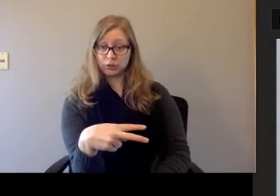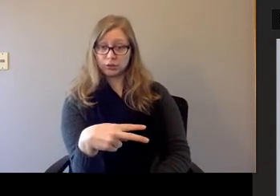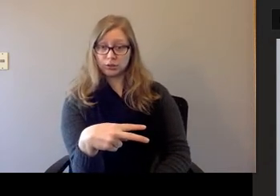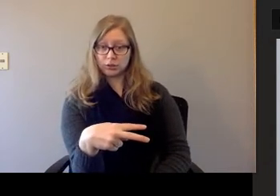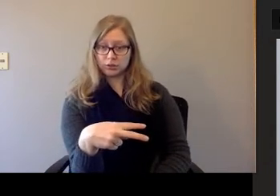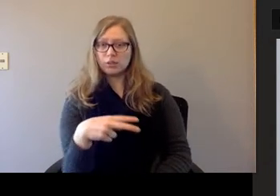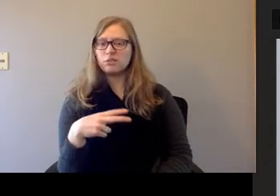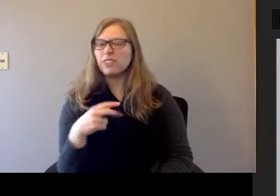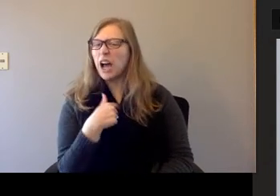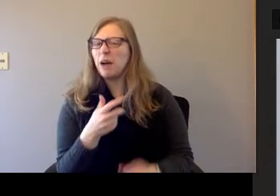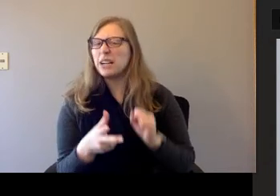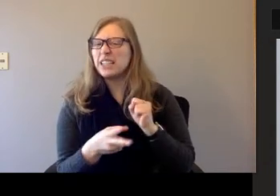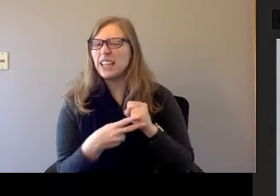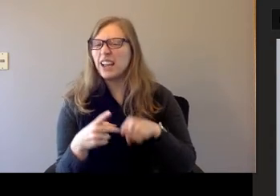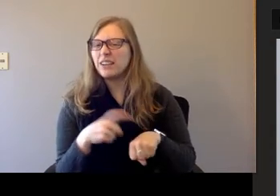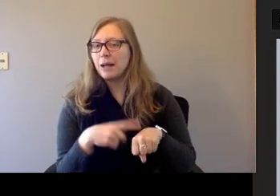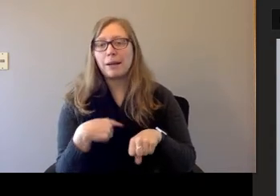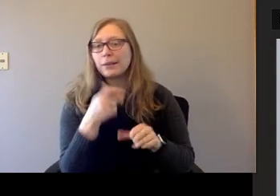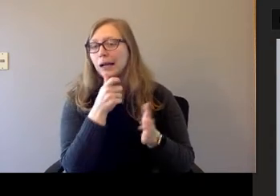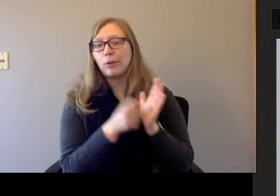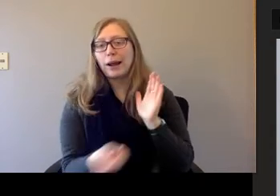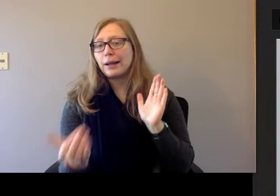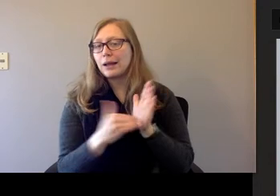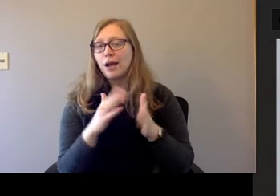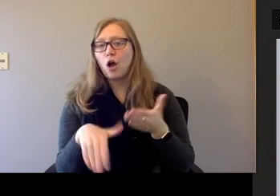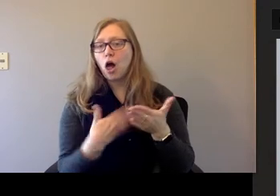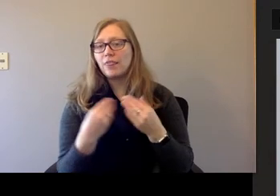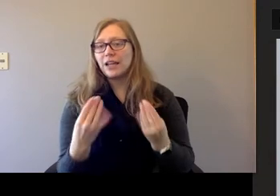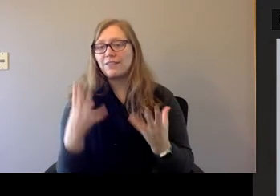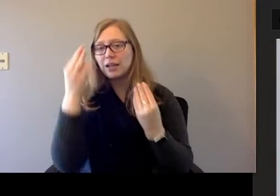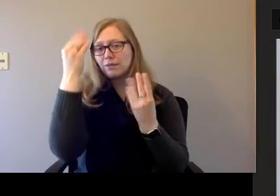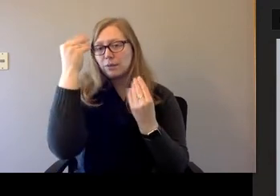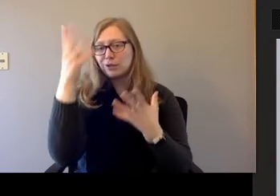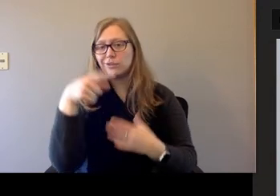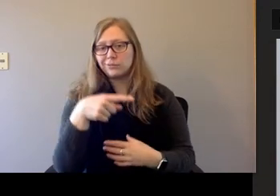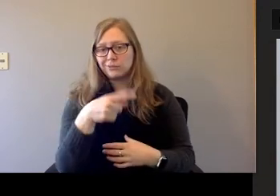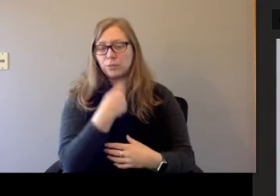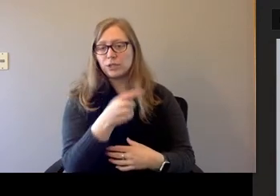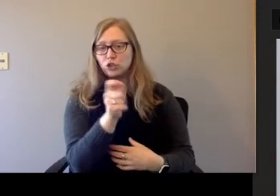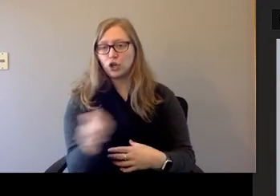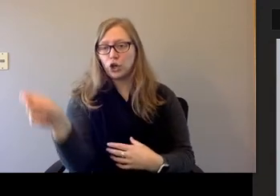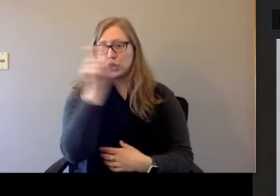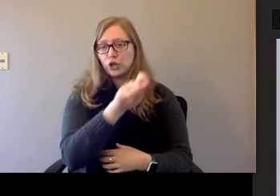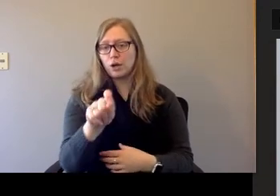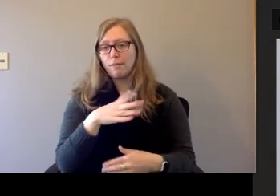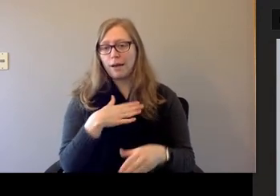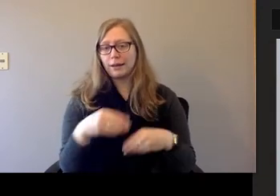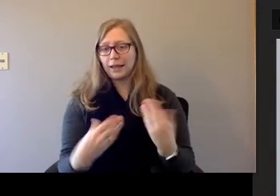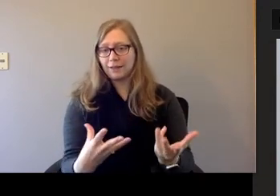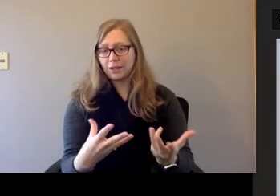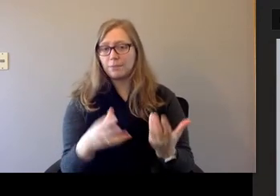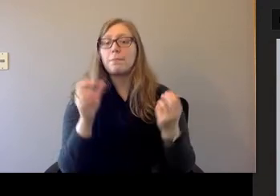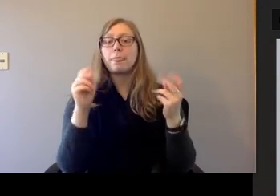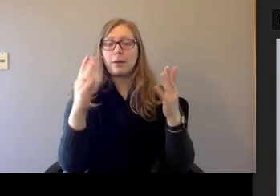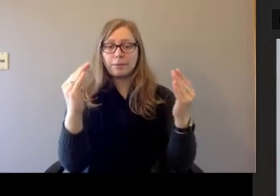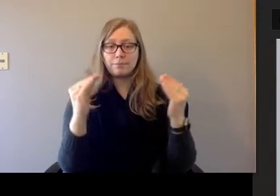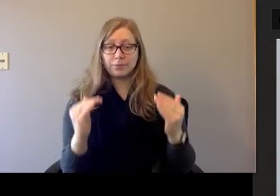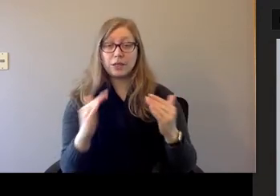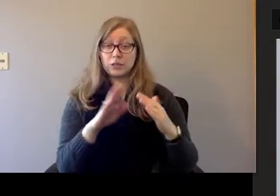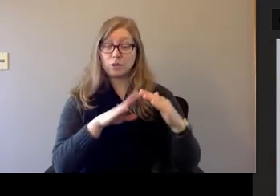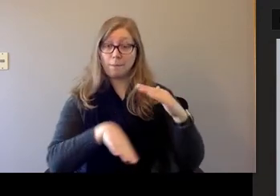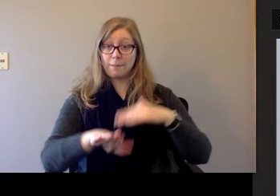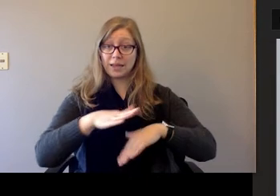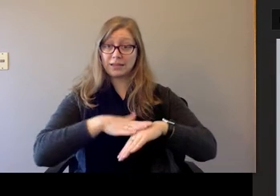going to save some time. I'm not going to rewrite all this. I'm going to say this is my given. Okay. Based on